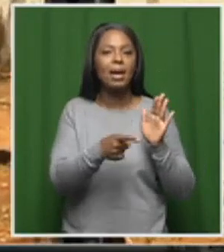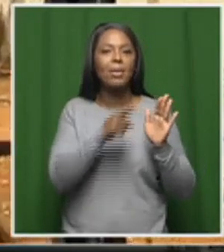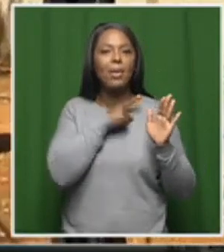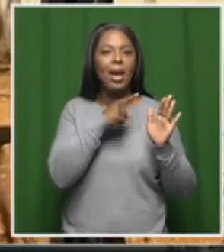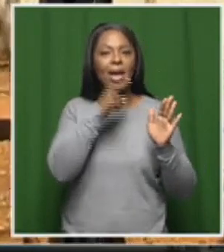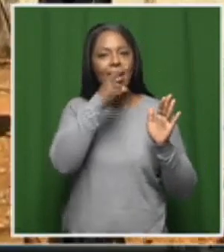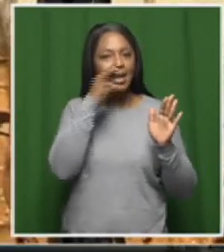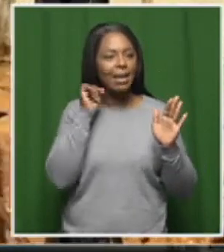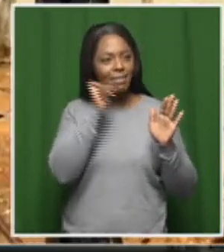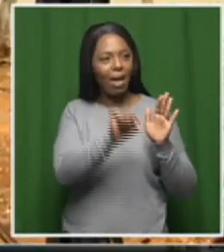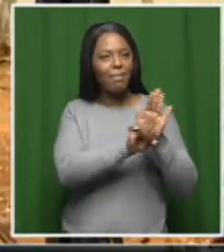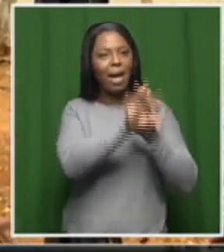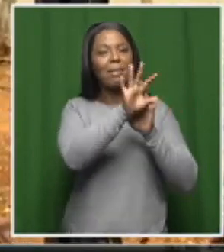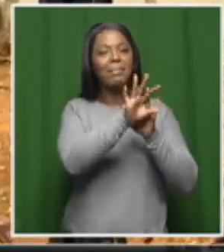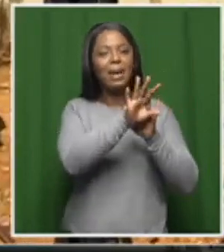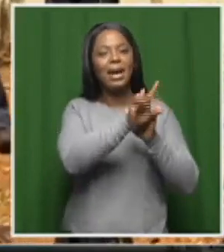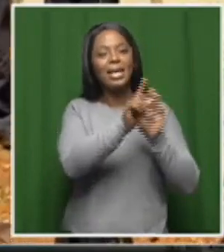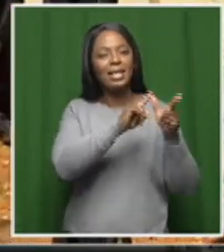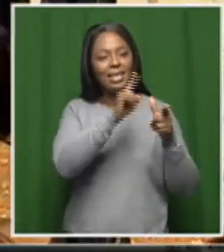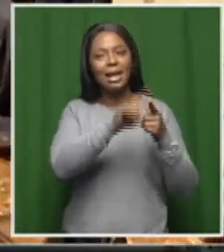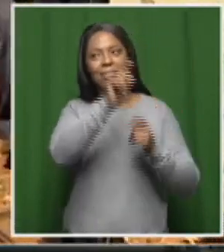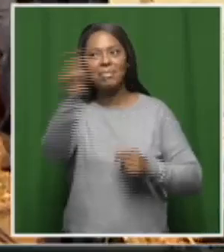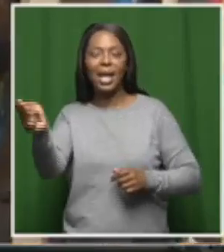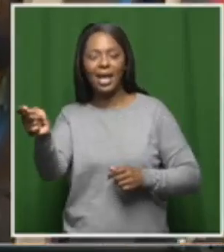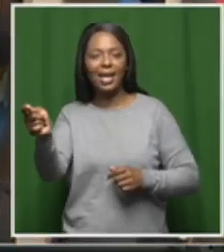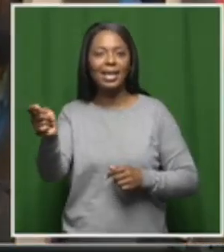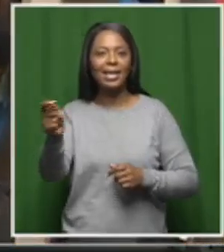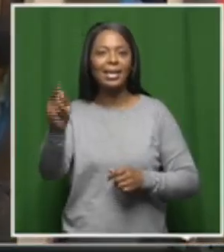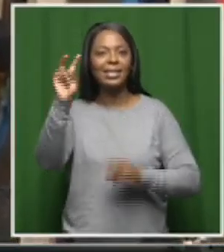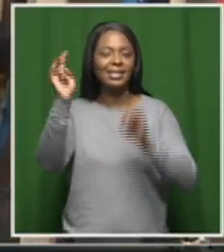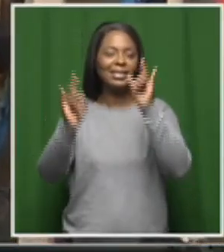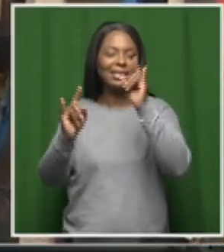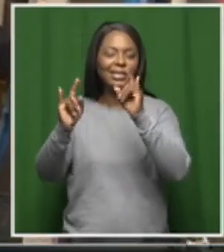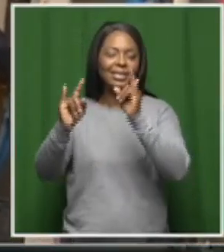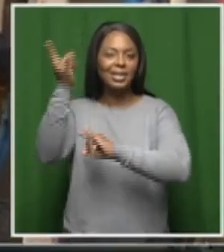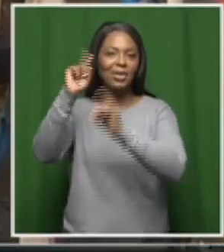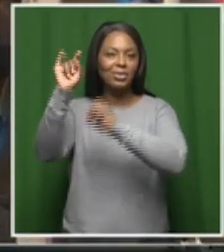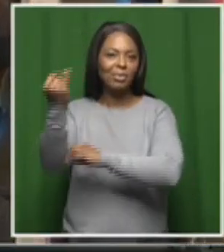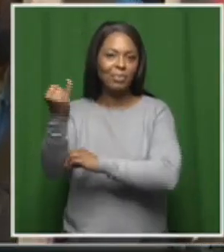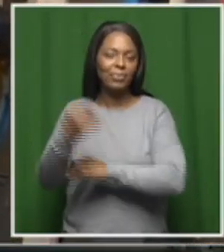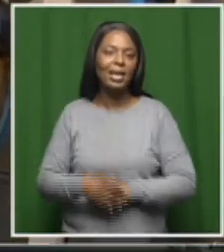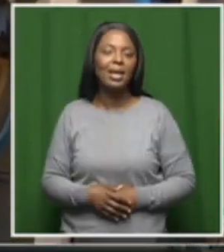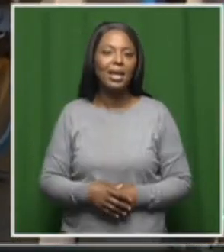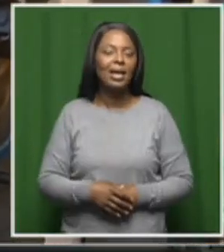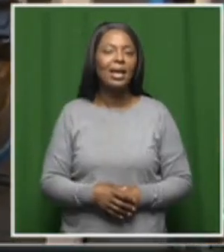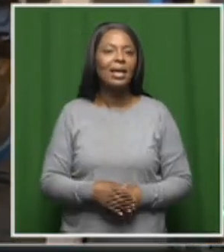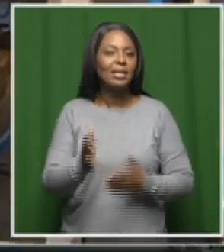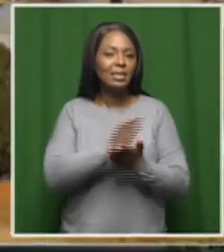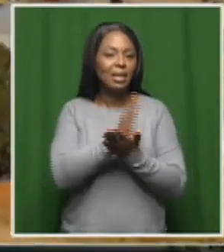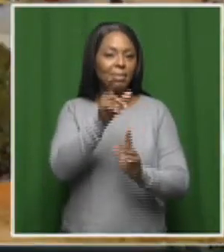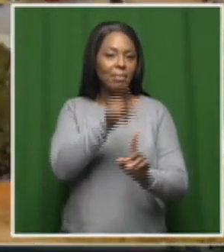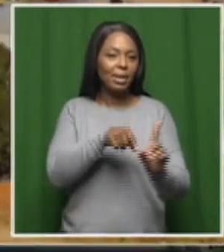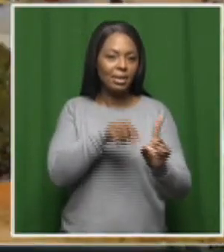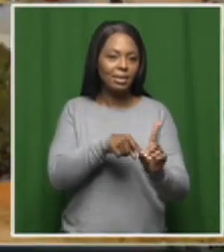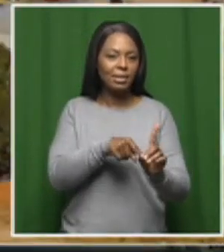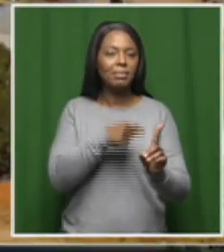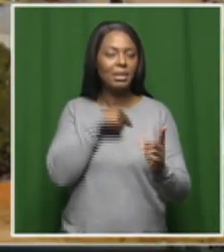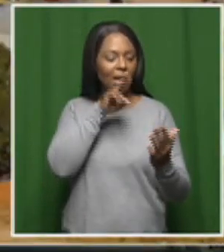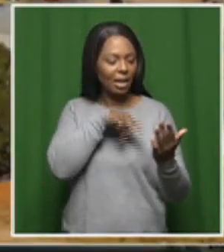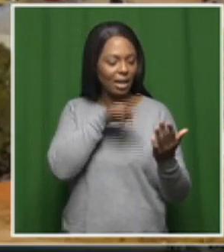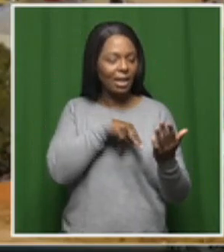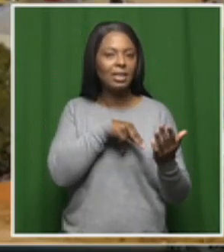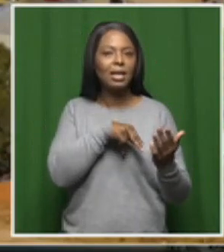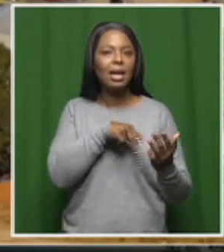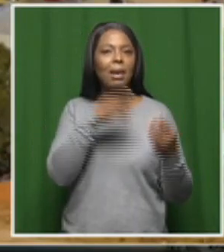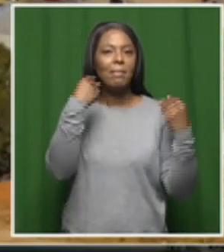this to happen to them. In fact, I was reading somewhere that somebody was about to be cut off, or a business was about to be cut off, and they quickly